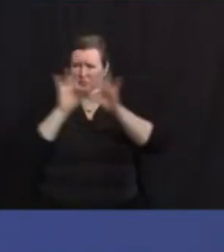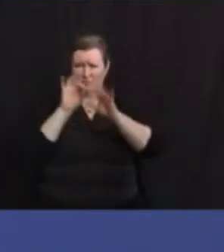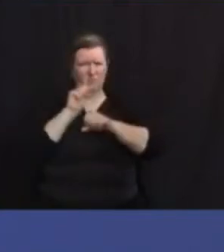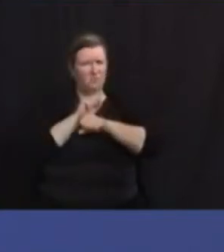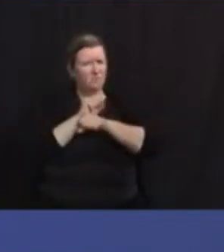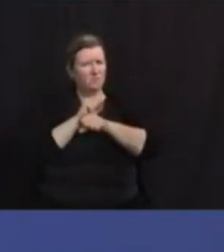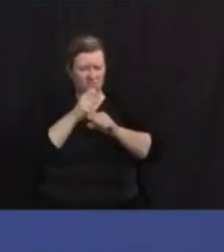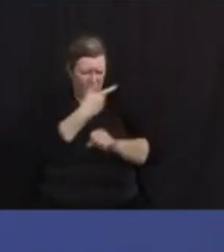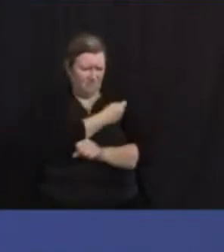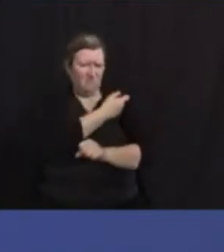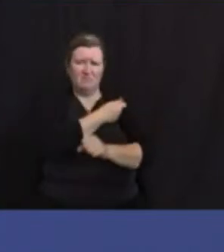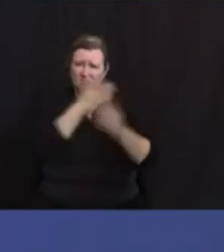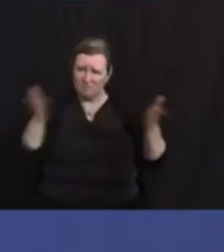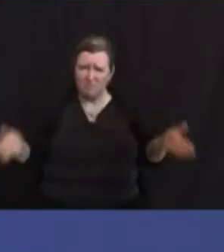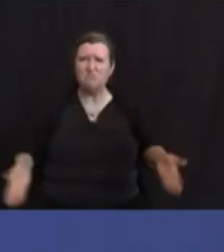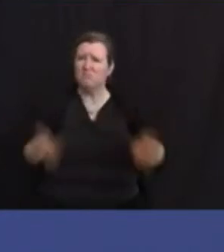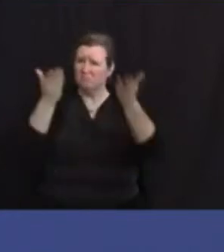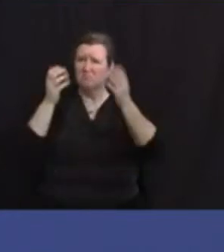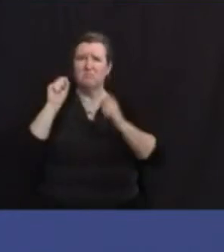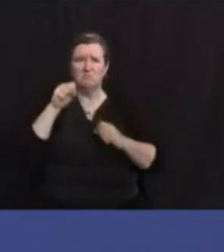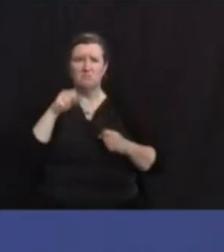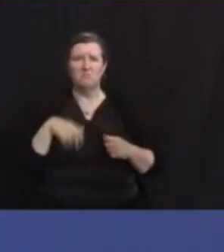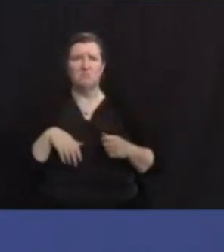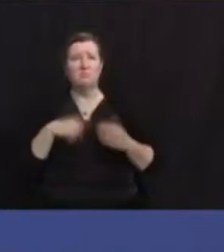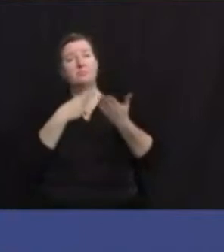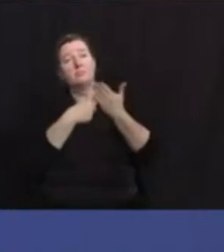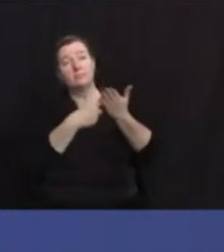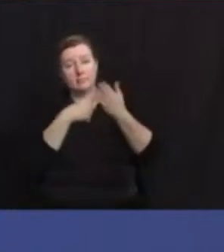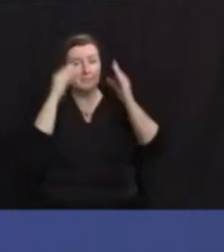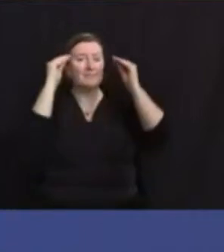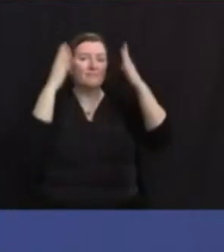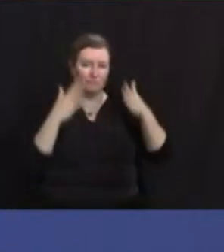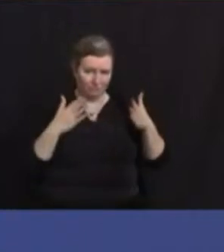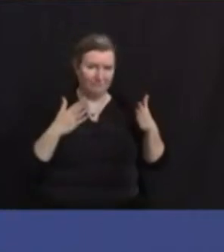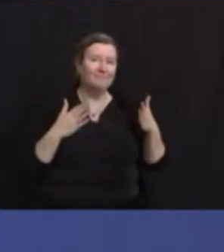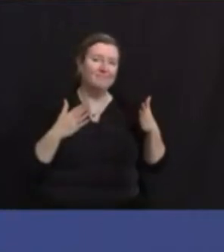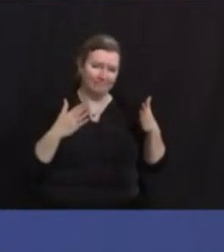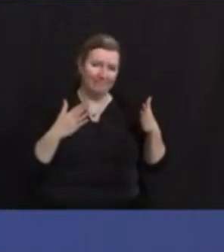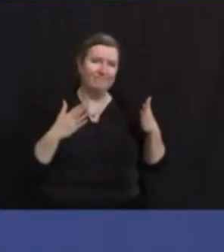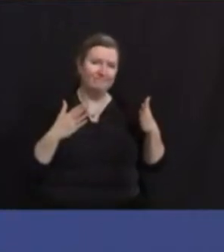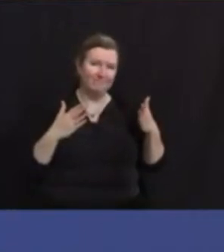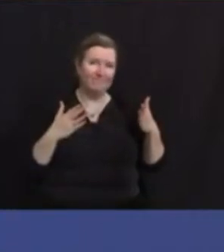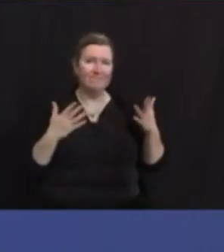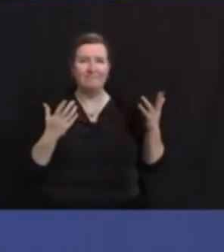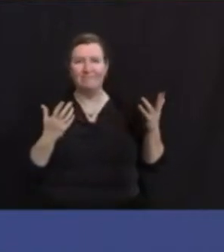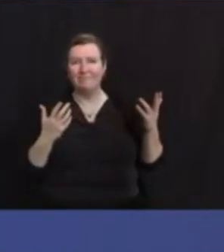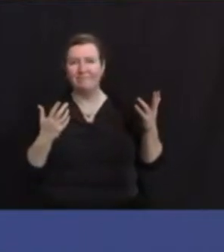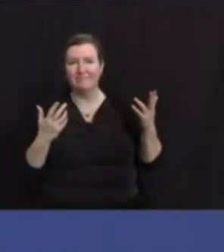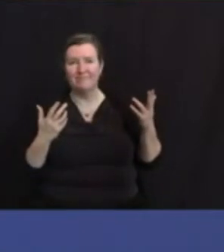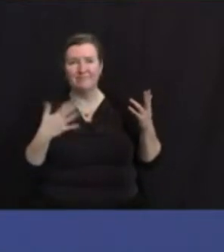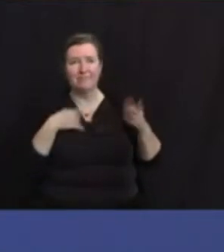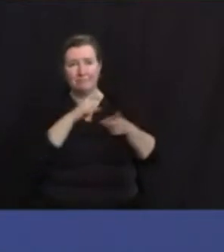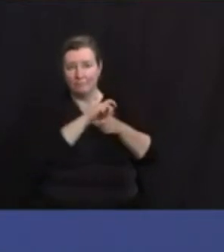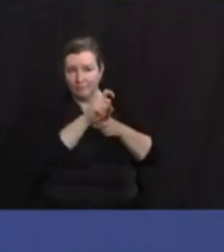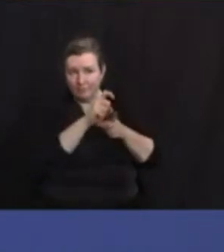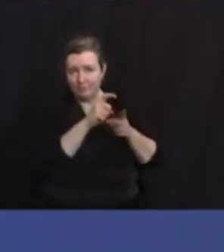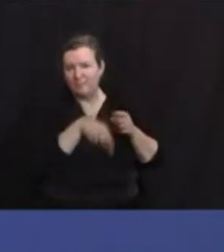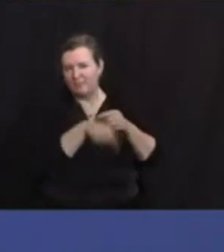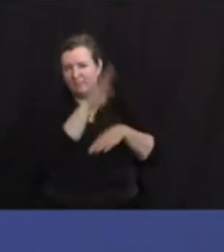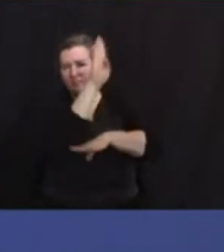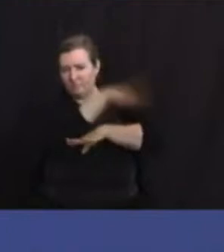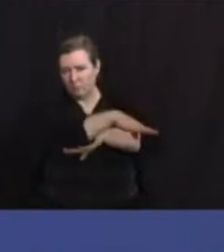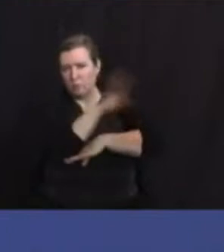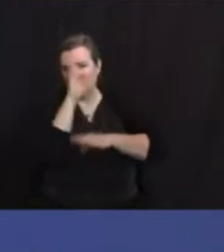most frequently about are educators, who I'm on with all the time. I've got another call with them this afternoon. I had a very